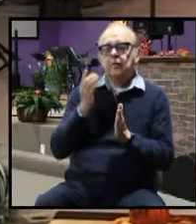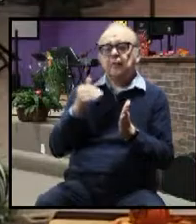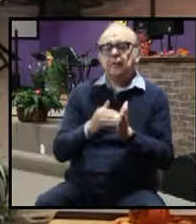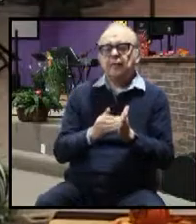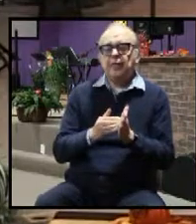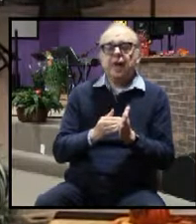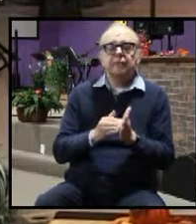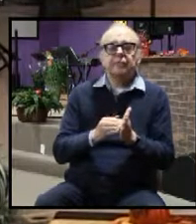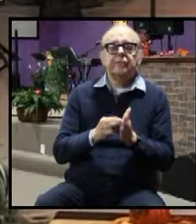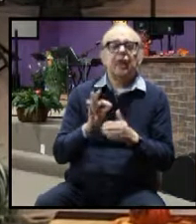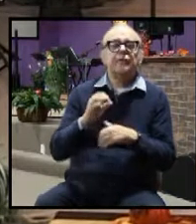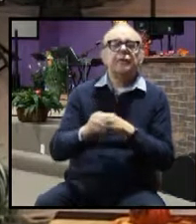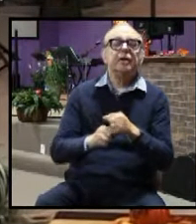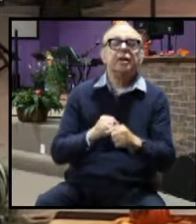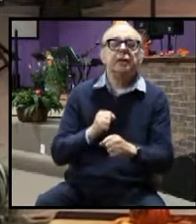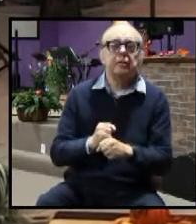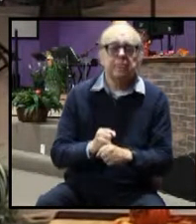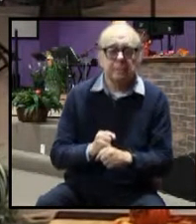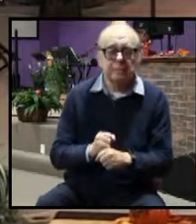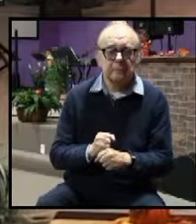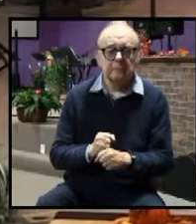for thousands of years.